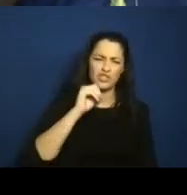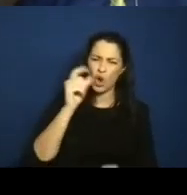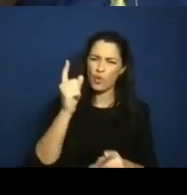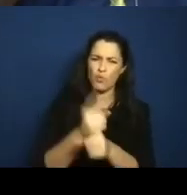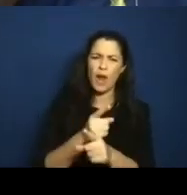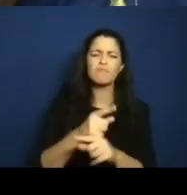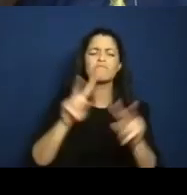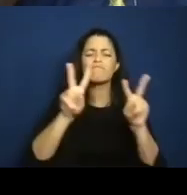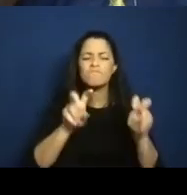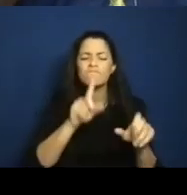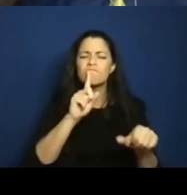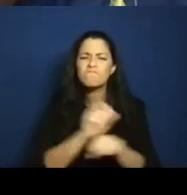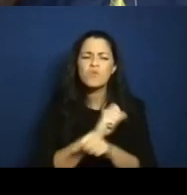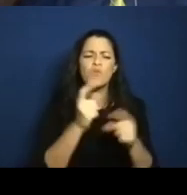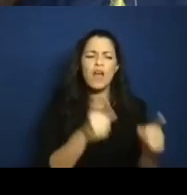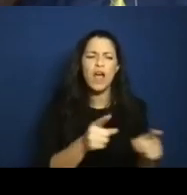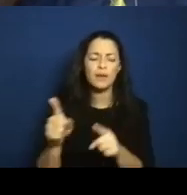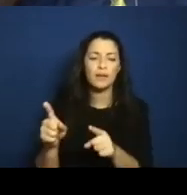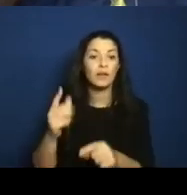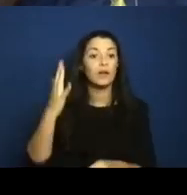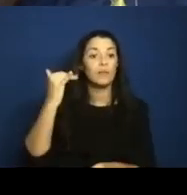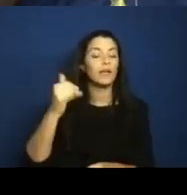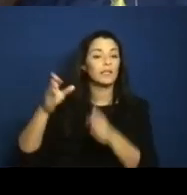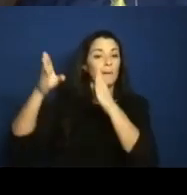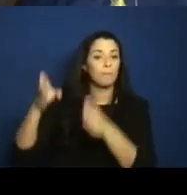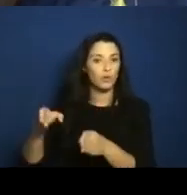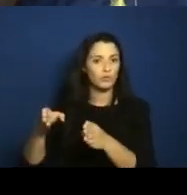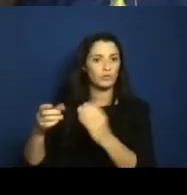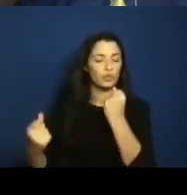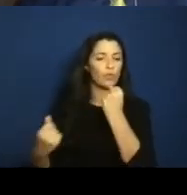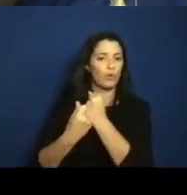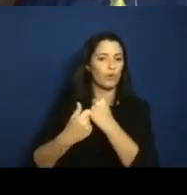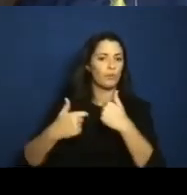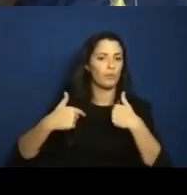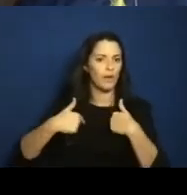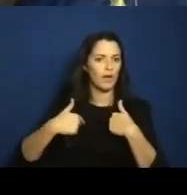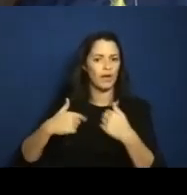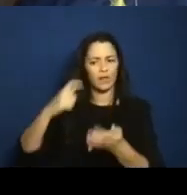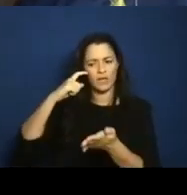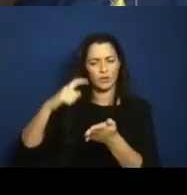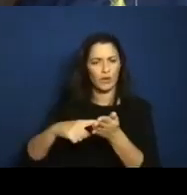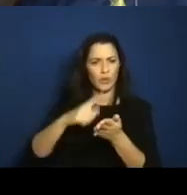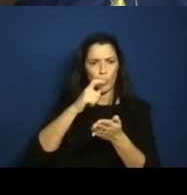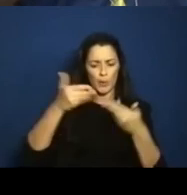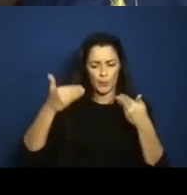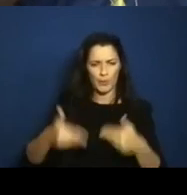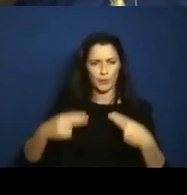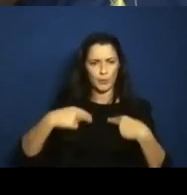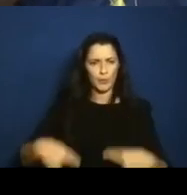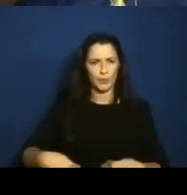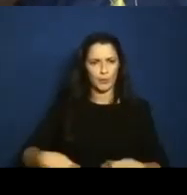here. And so it was things like that, because if you've got enough people that have that corrupted